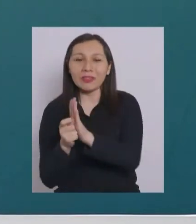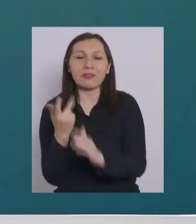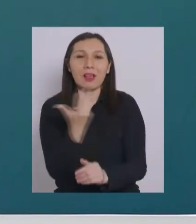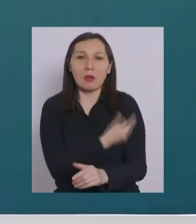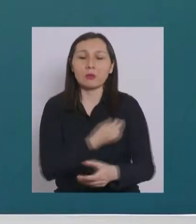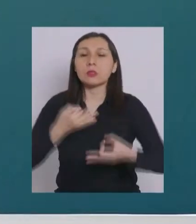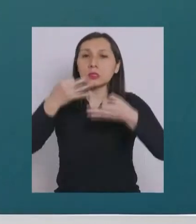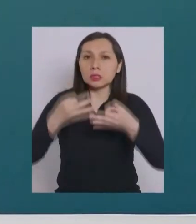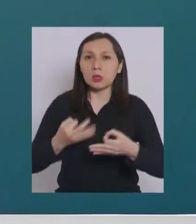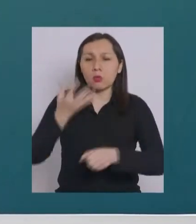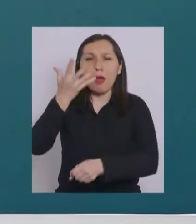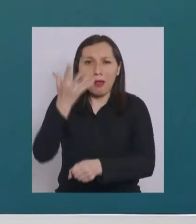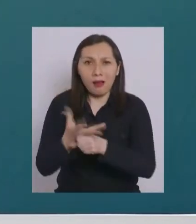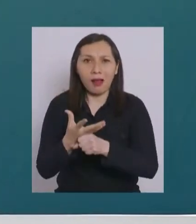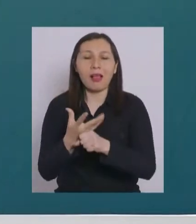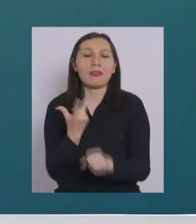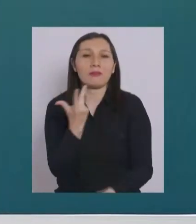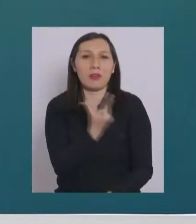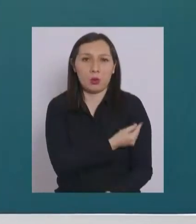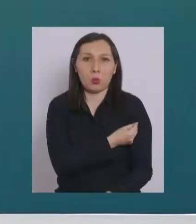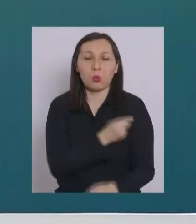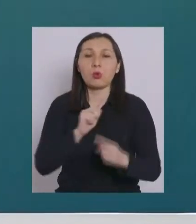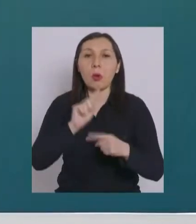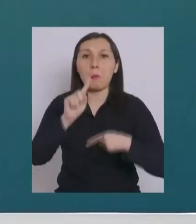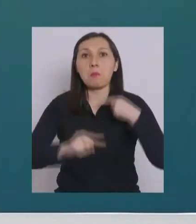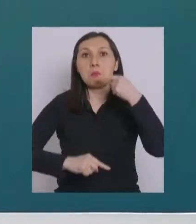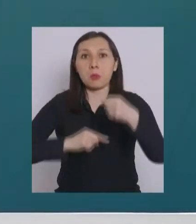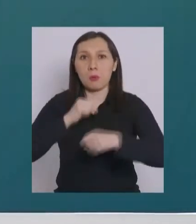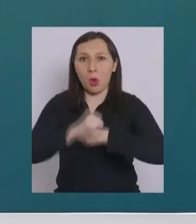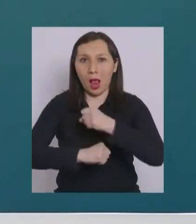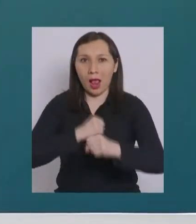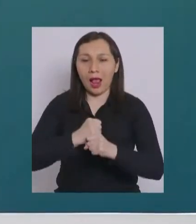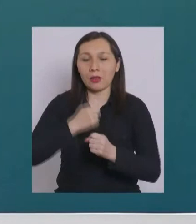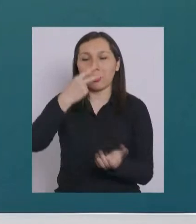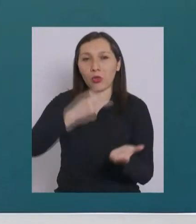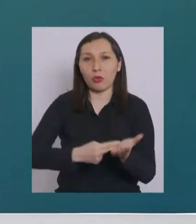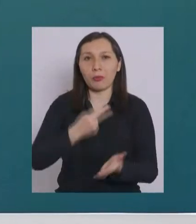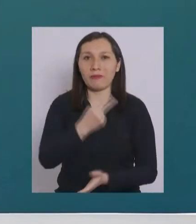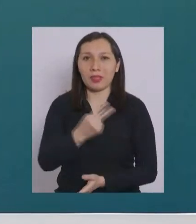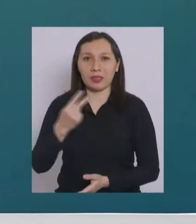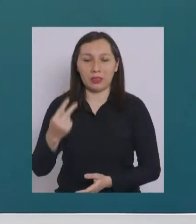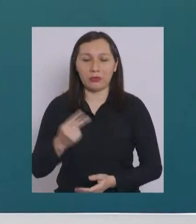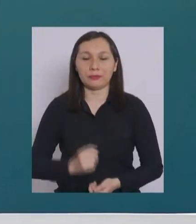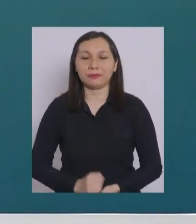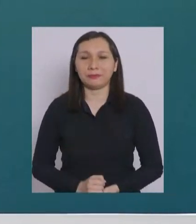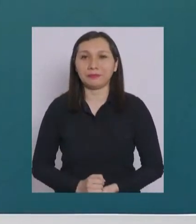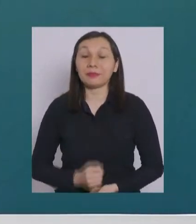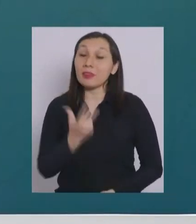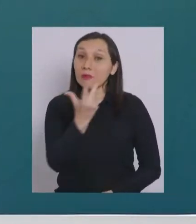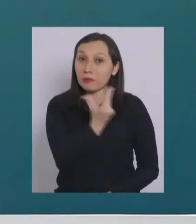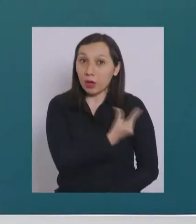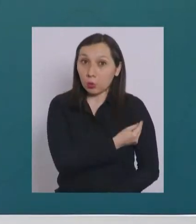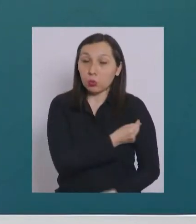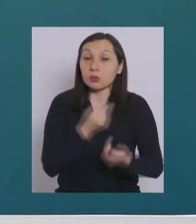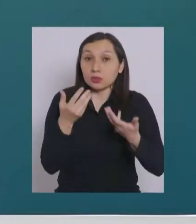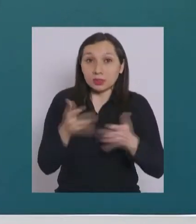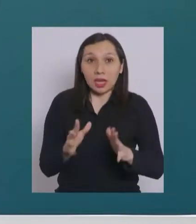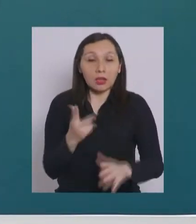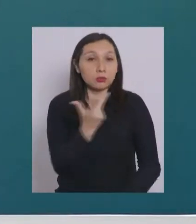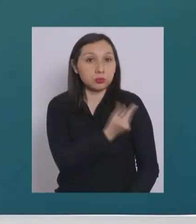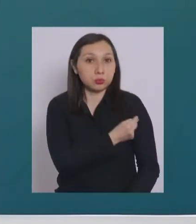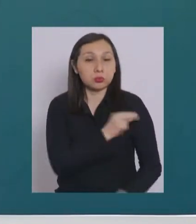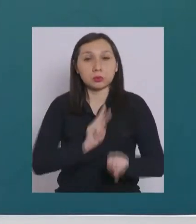program and also to guarantee the provision of vaccines for the next year, 2022.